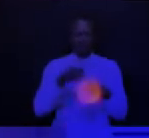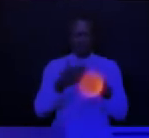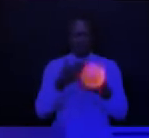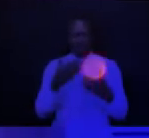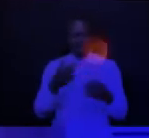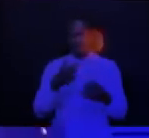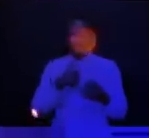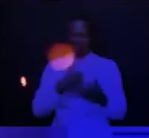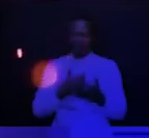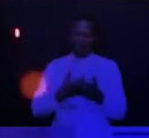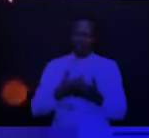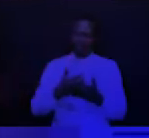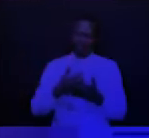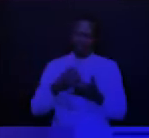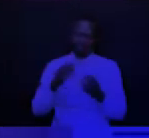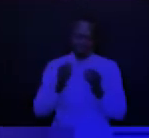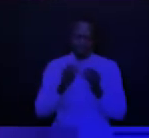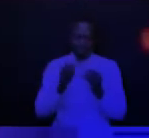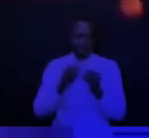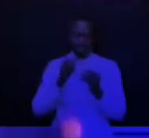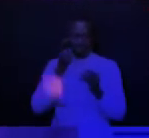himself.